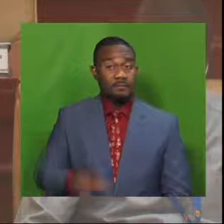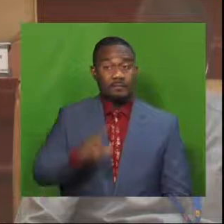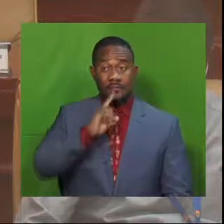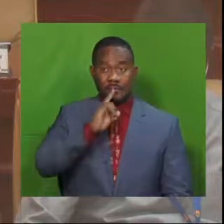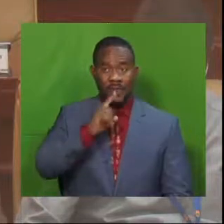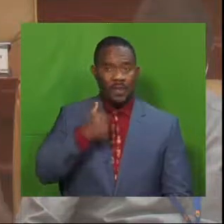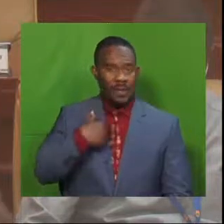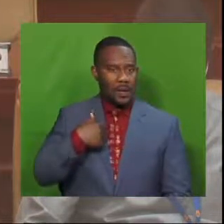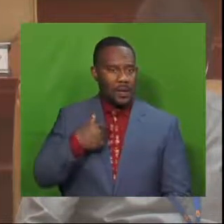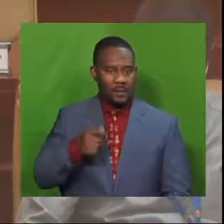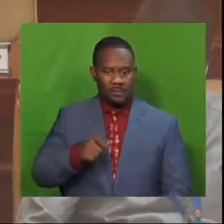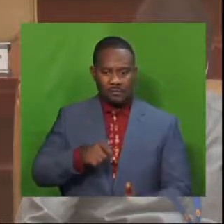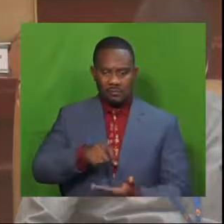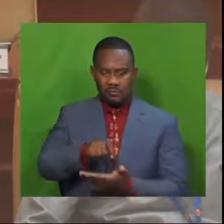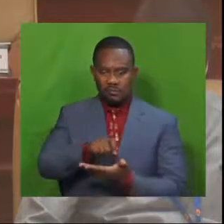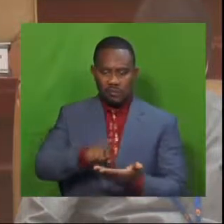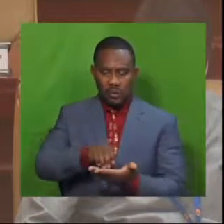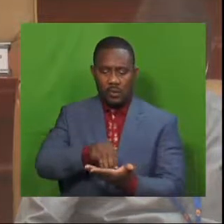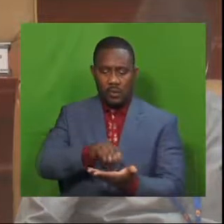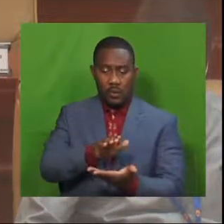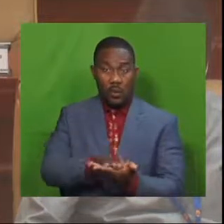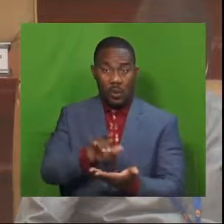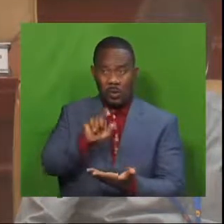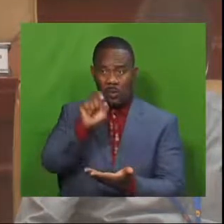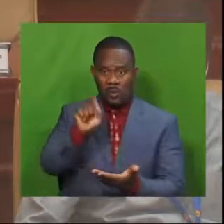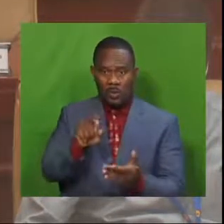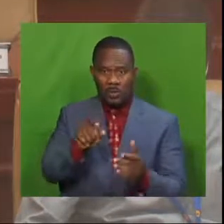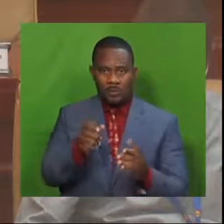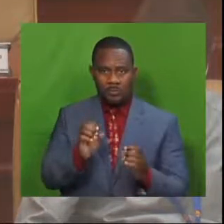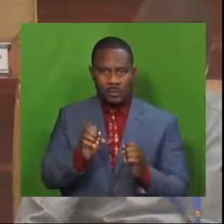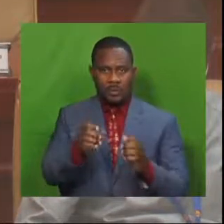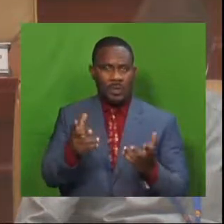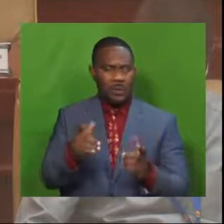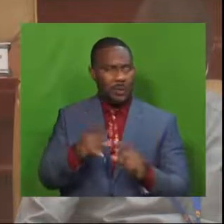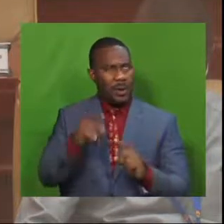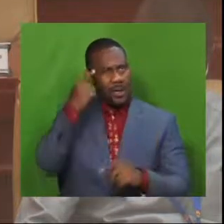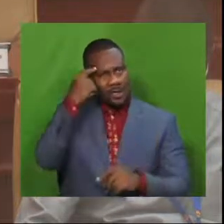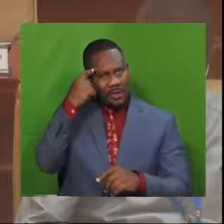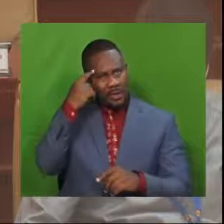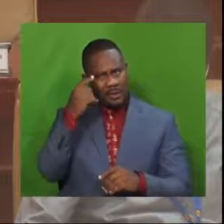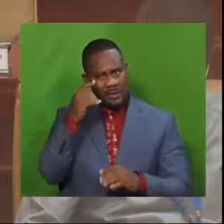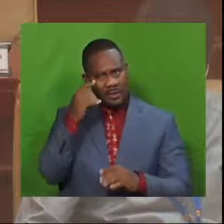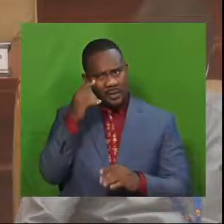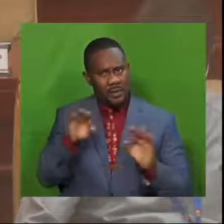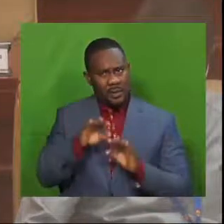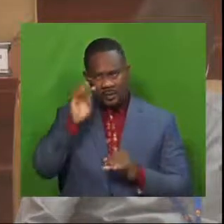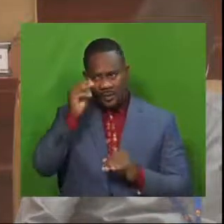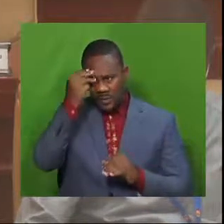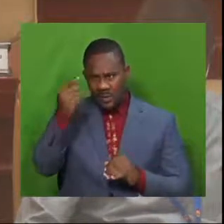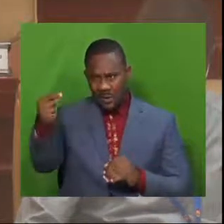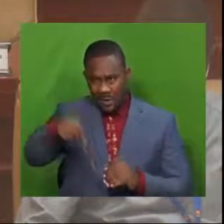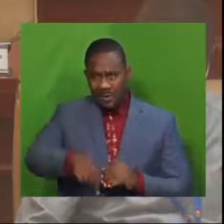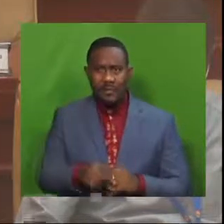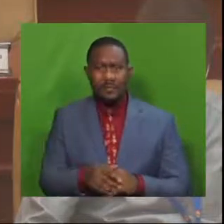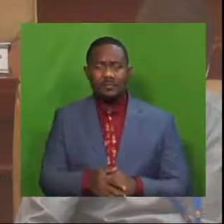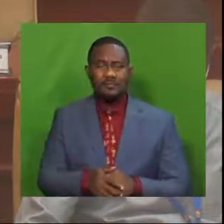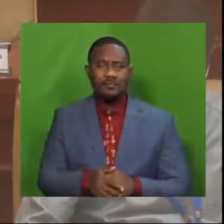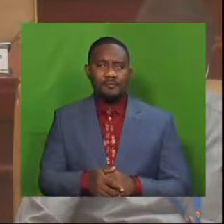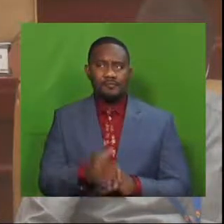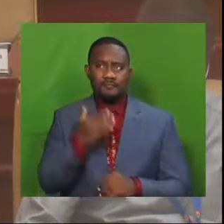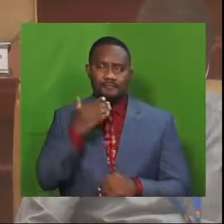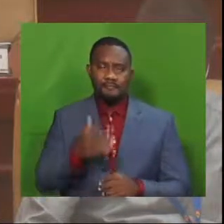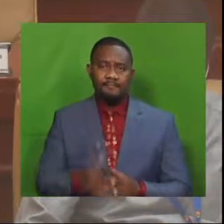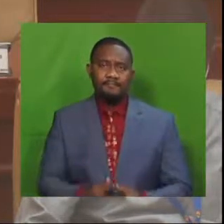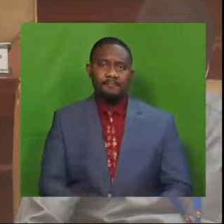question, but I don't see it here. But I think there's an urgent need for the minister to brief us as a House. Thank you very